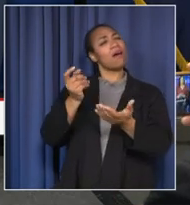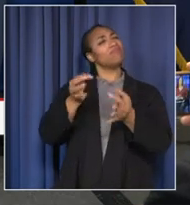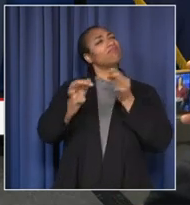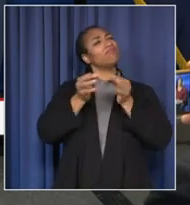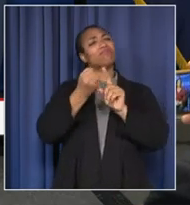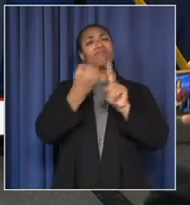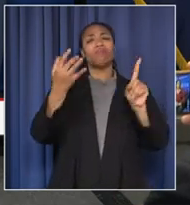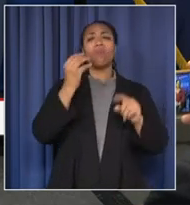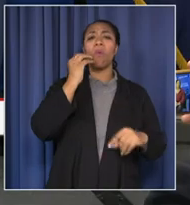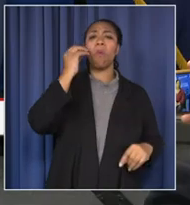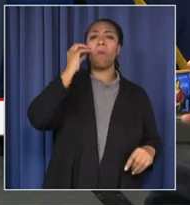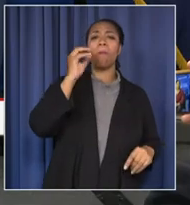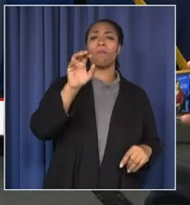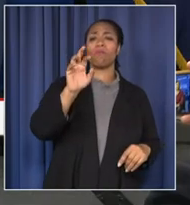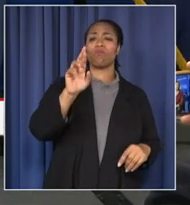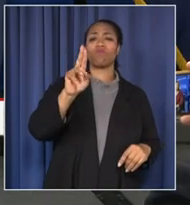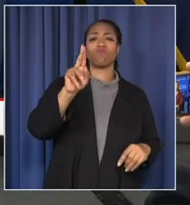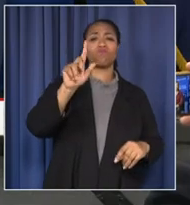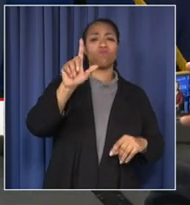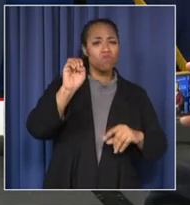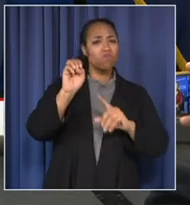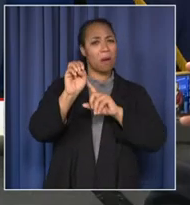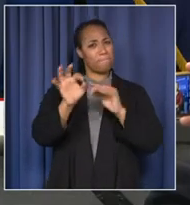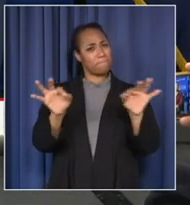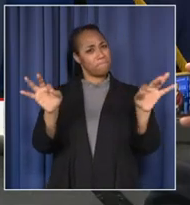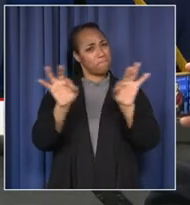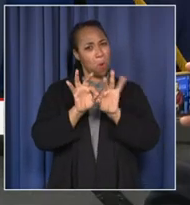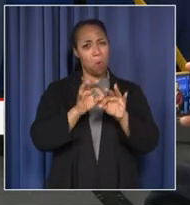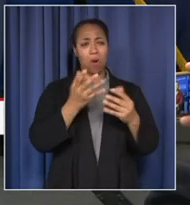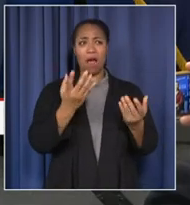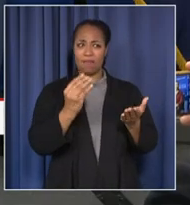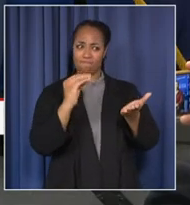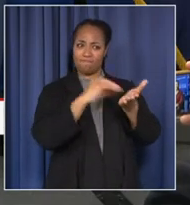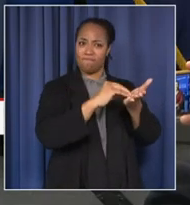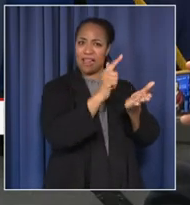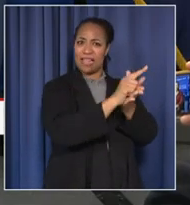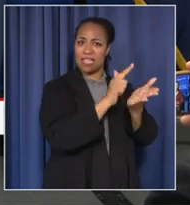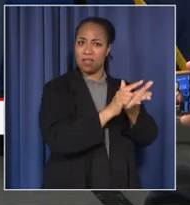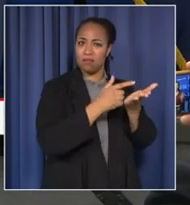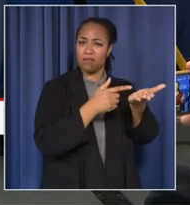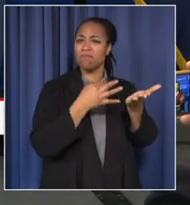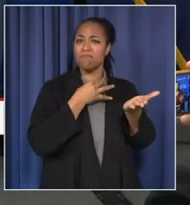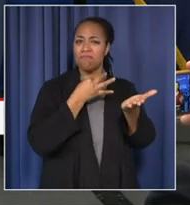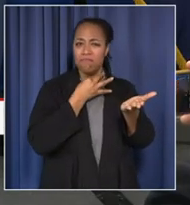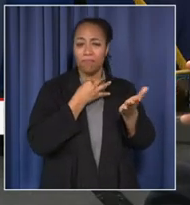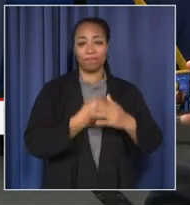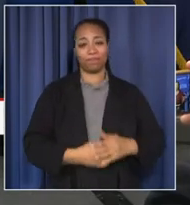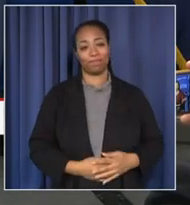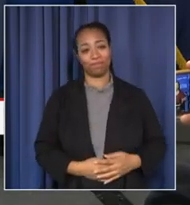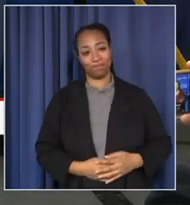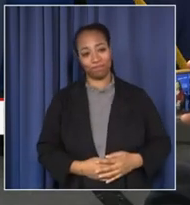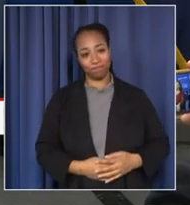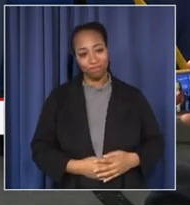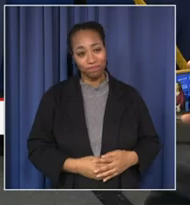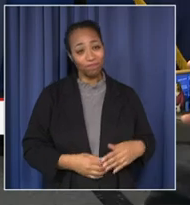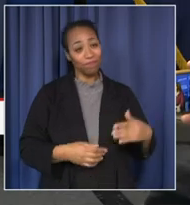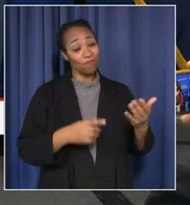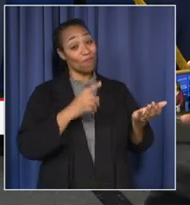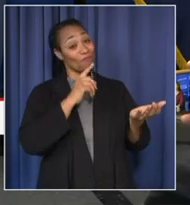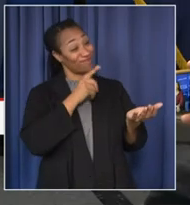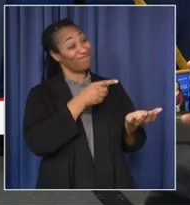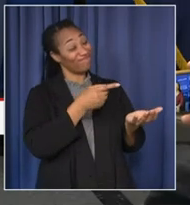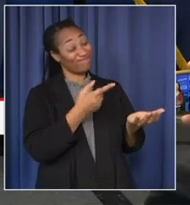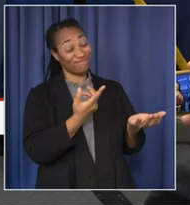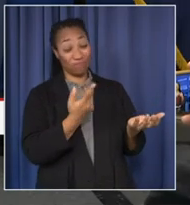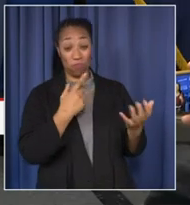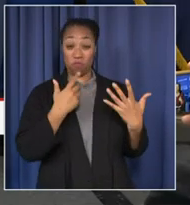the case that we actually make is for D.C. becoming the 51st state. I know there's been a lot of talk about someplace else becoming the